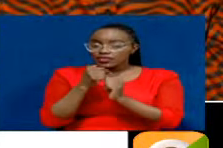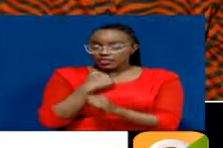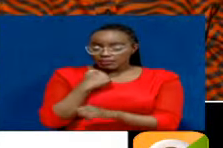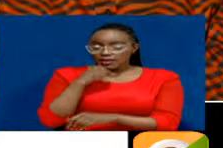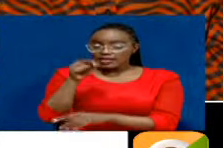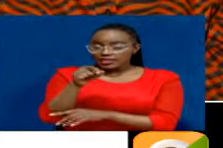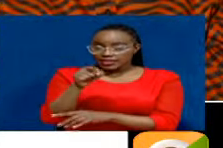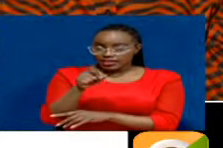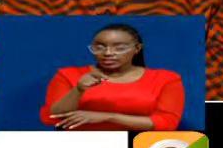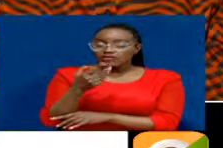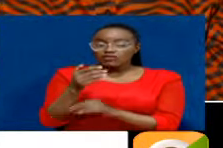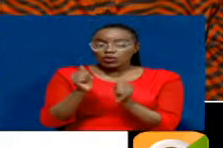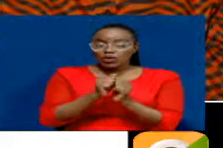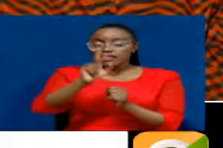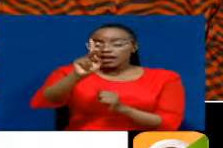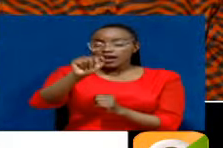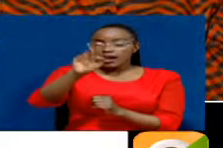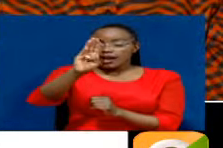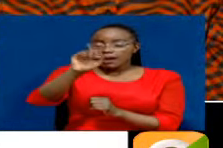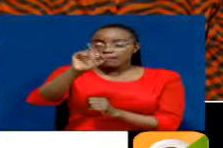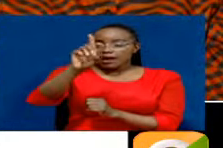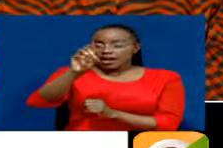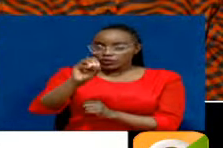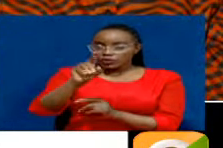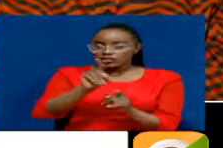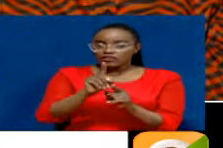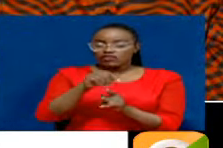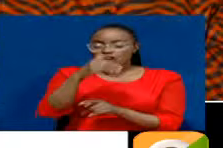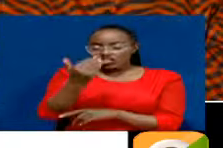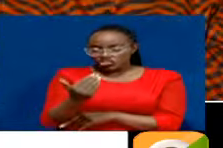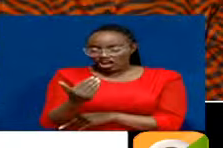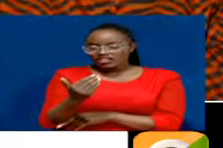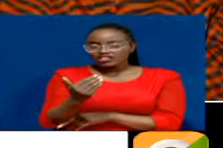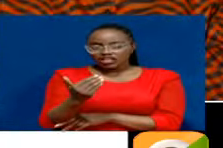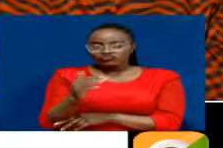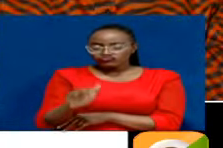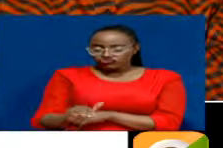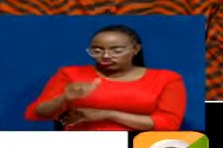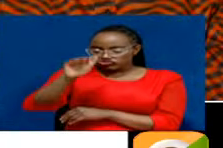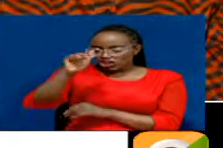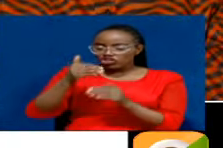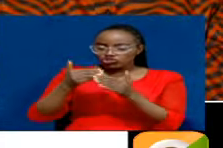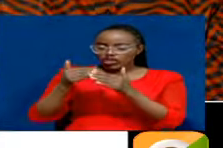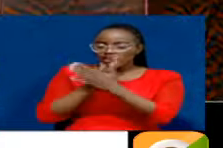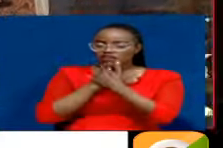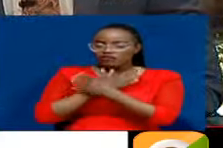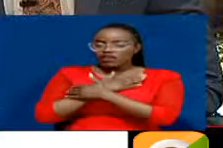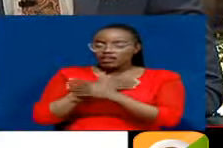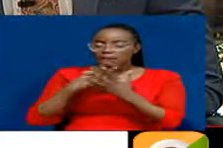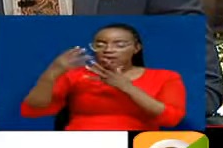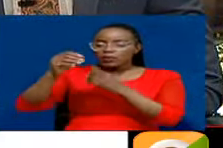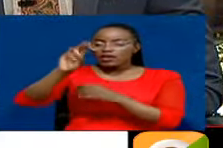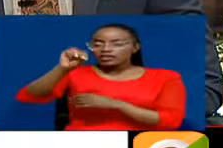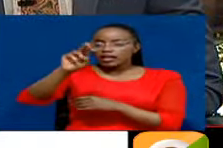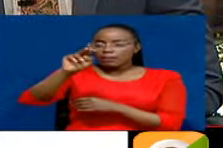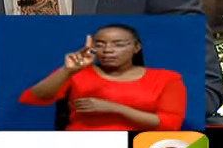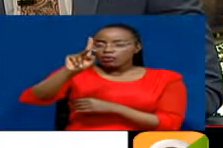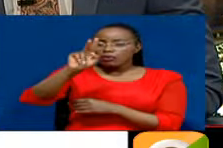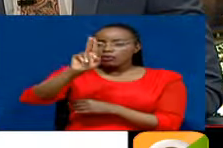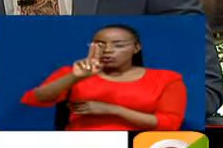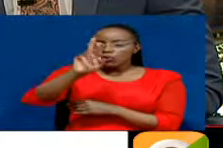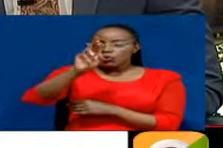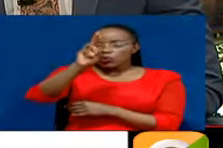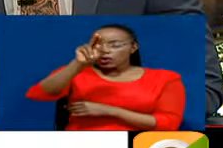this panel, Kabando Akabando, a childhood friend of mine, one day I had to go to Mukuroine to decampaign